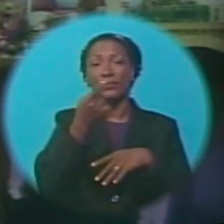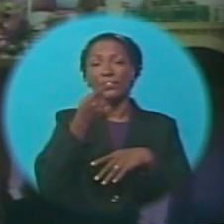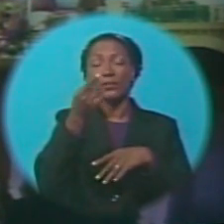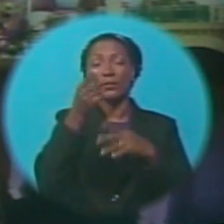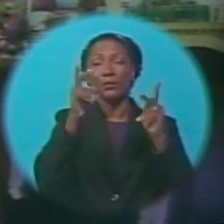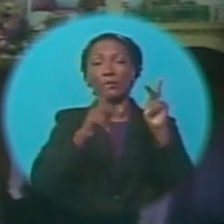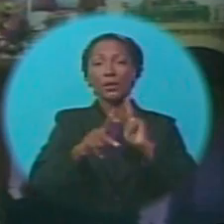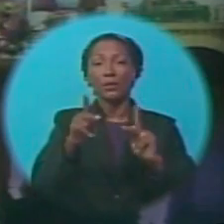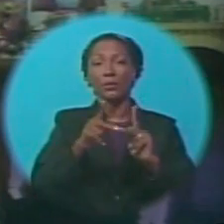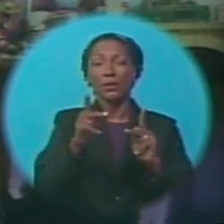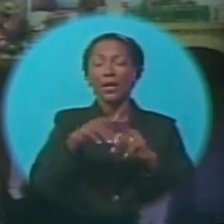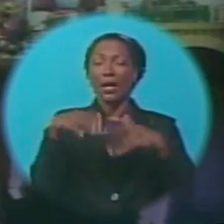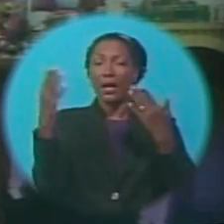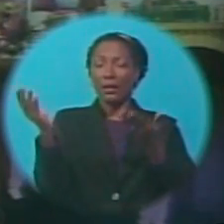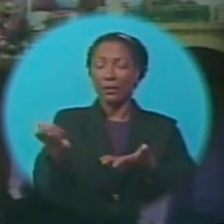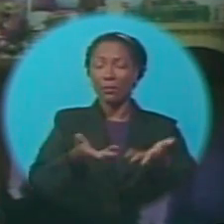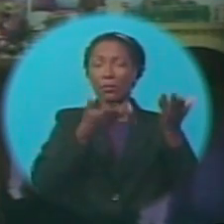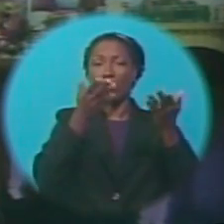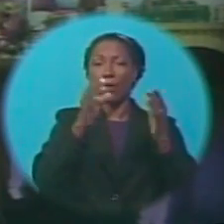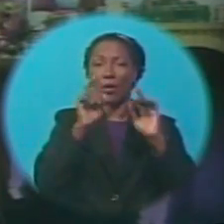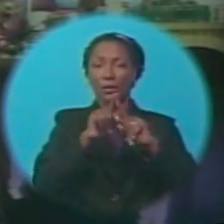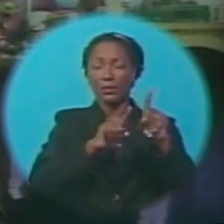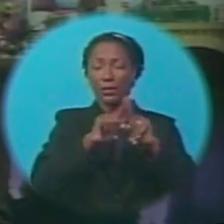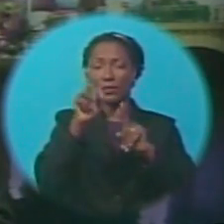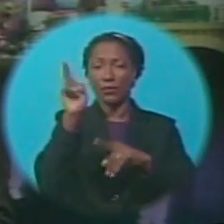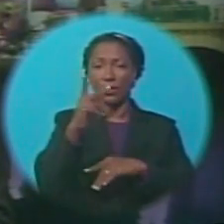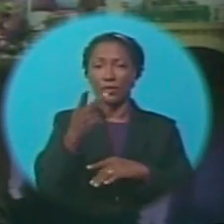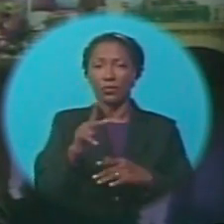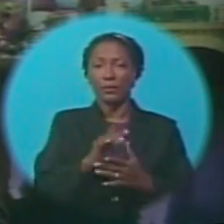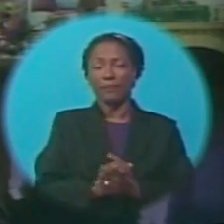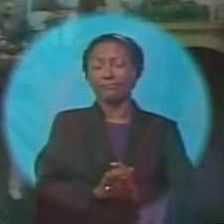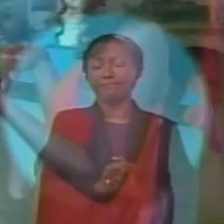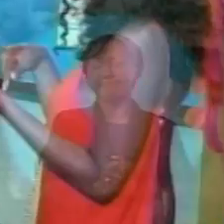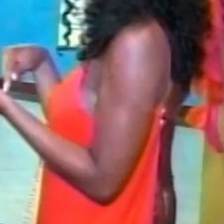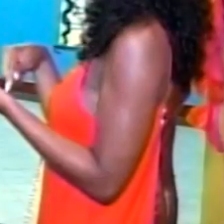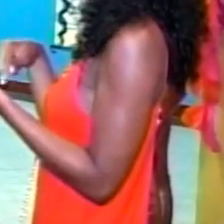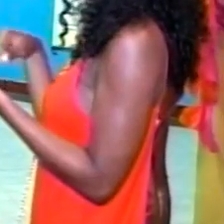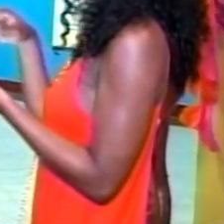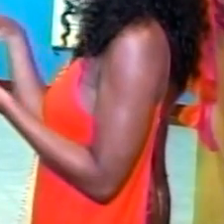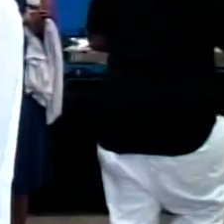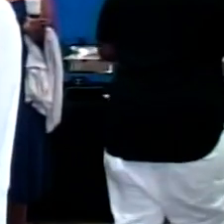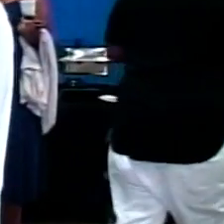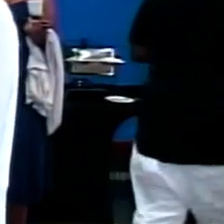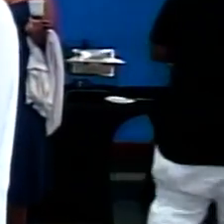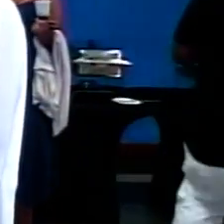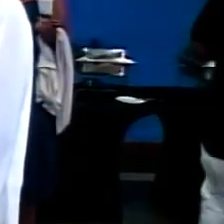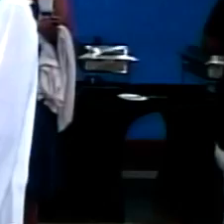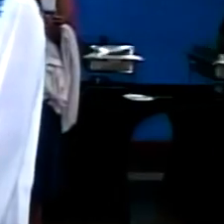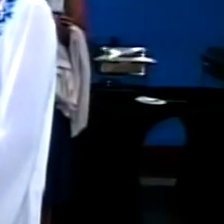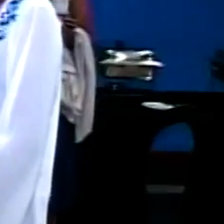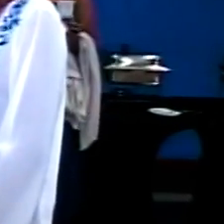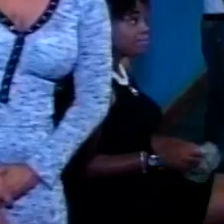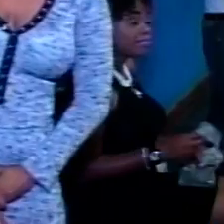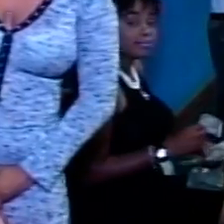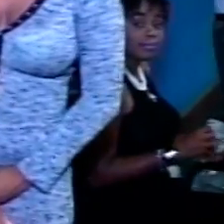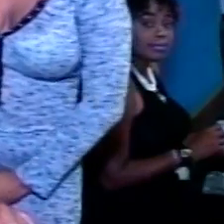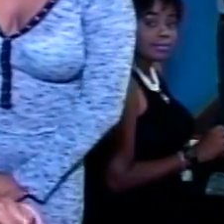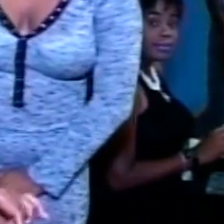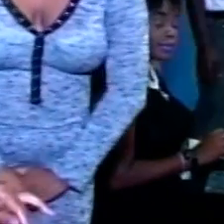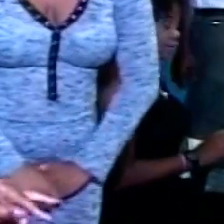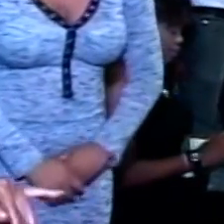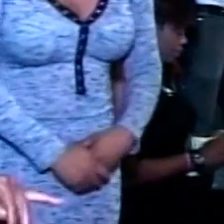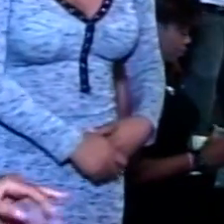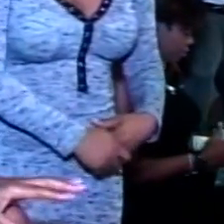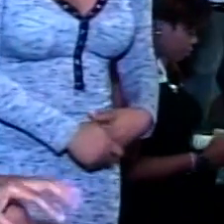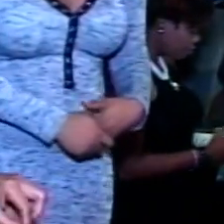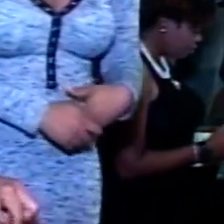some stars on the street for Kadooment Day. The actors Dre and Tasha from the TV series Power were the band's